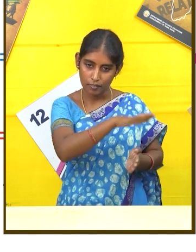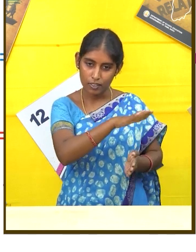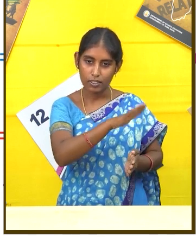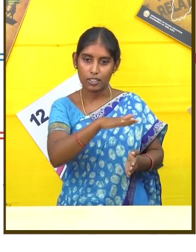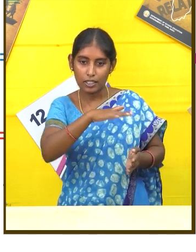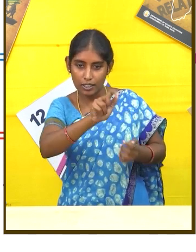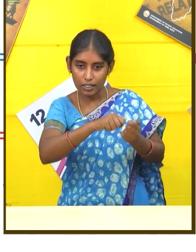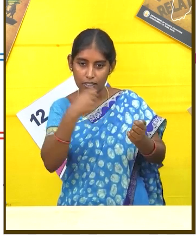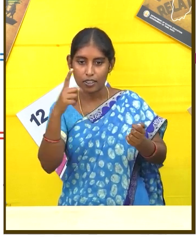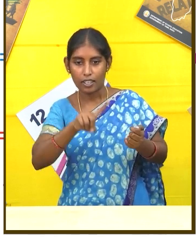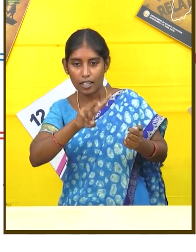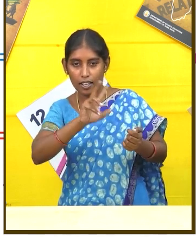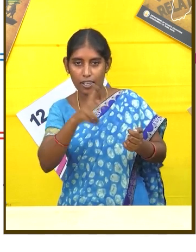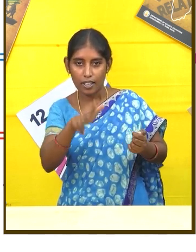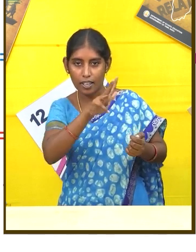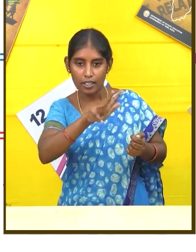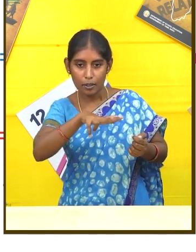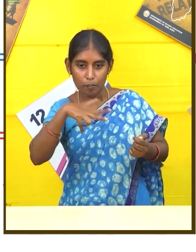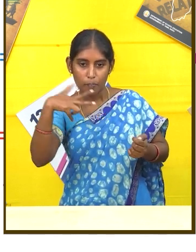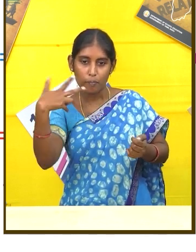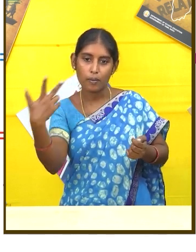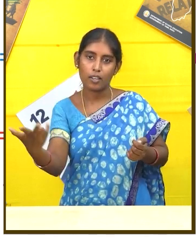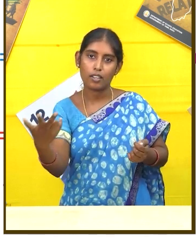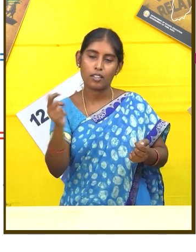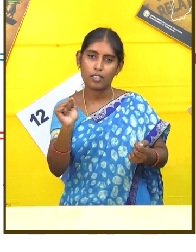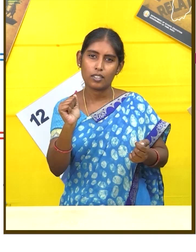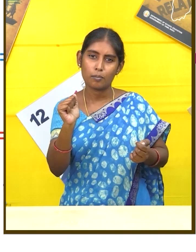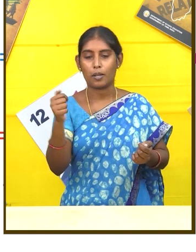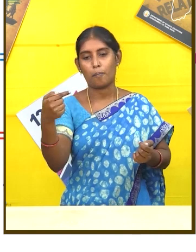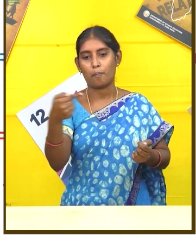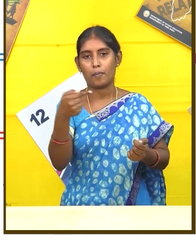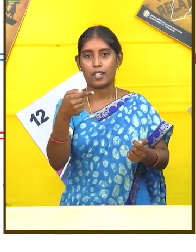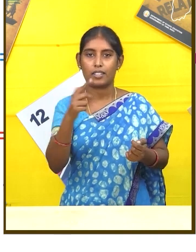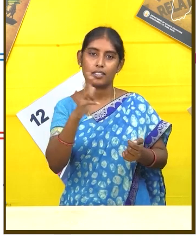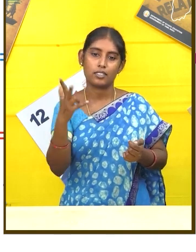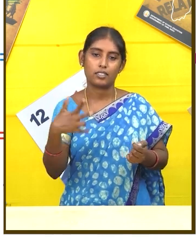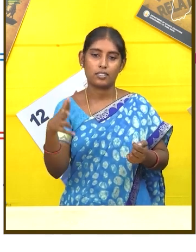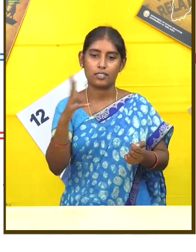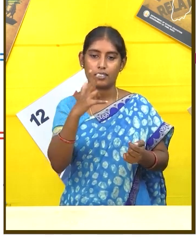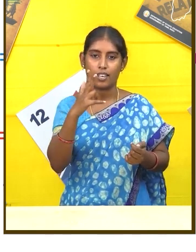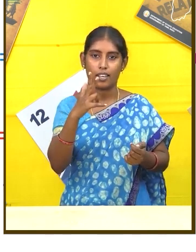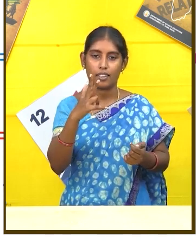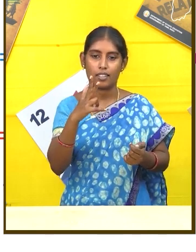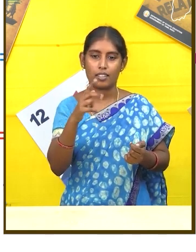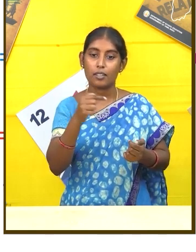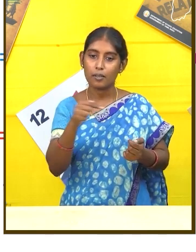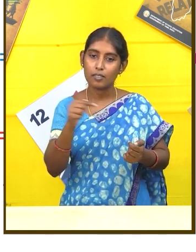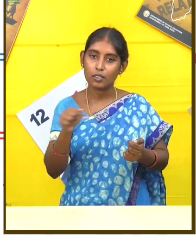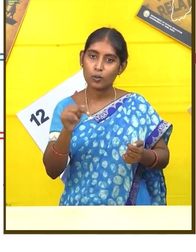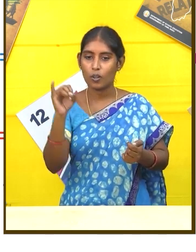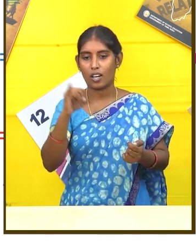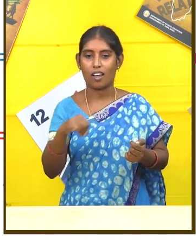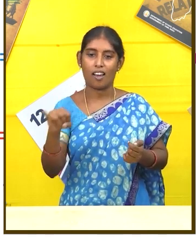8 equal to 14. Now we have to subtract 8. That is 8 is taken to the right side, so sign change.